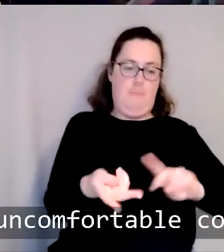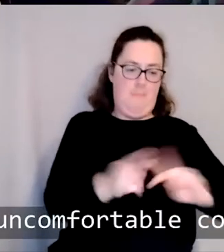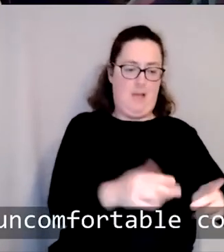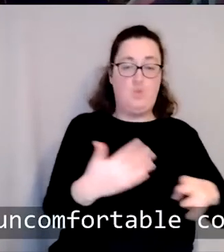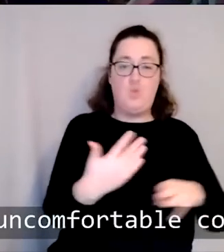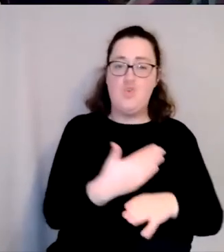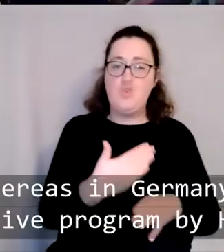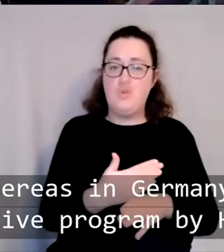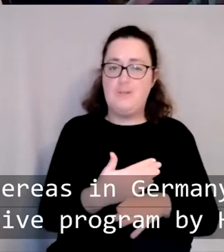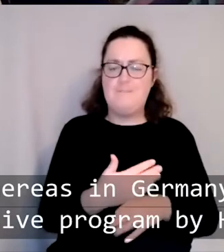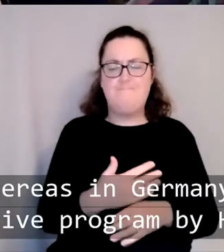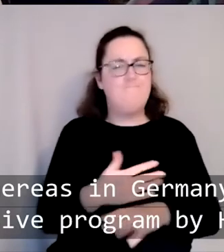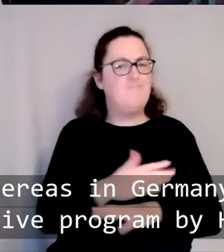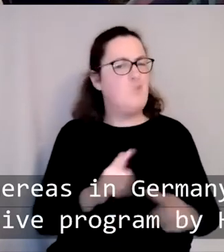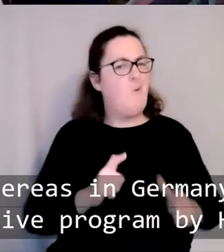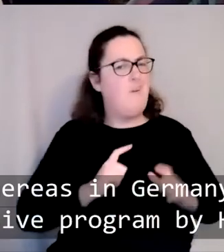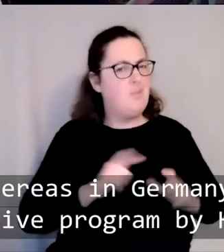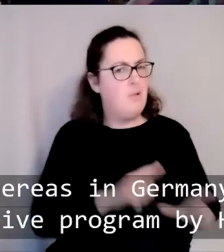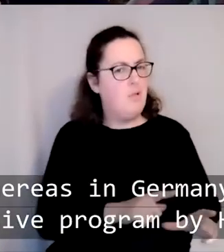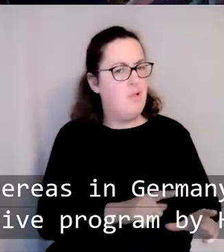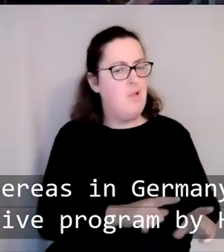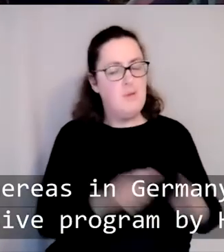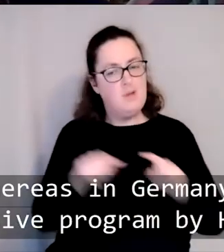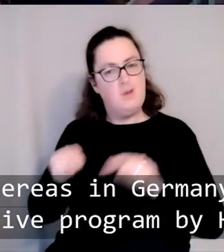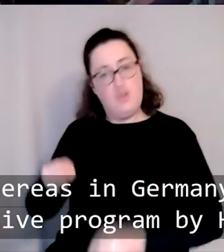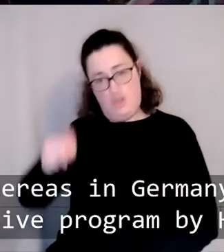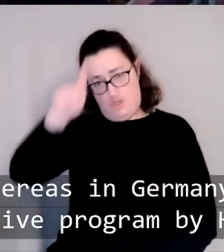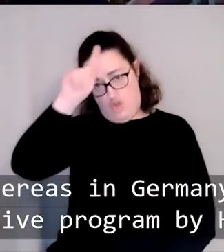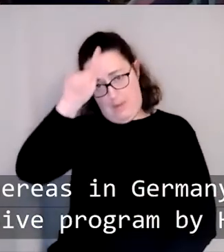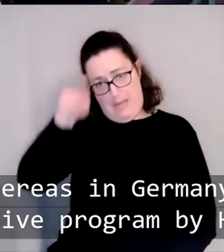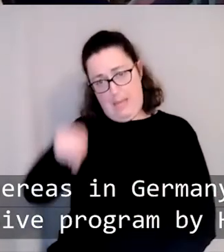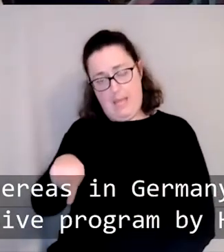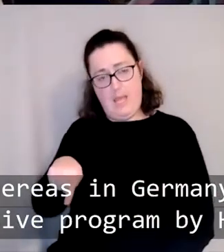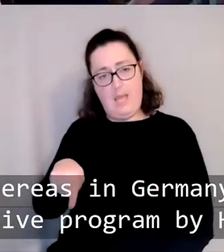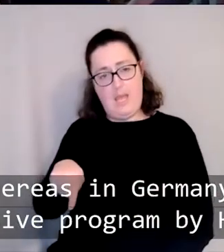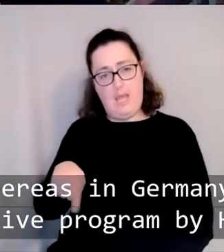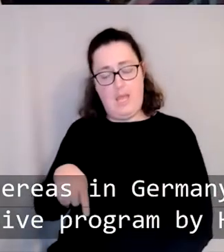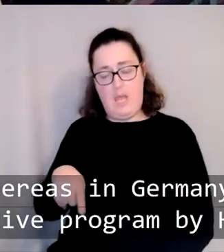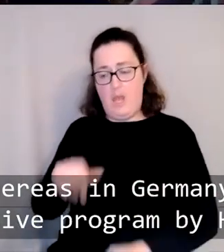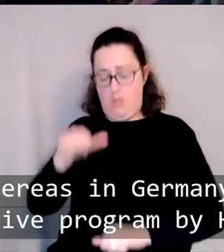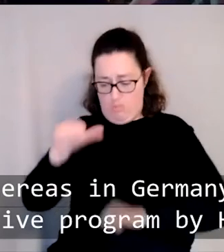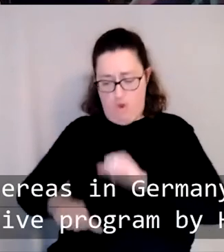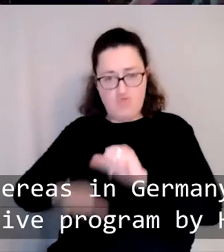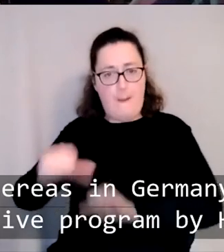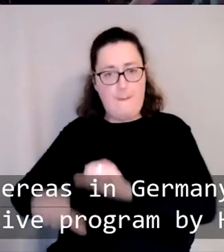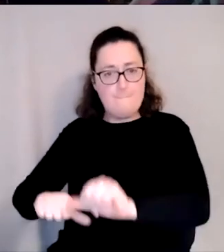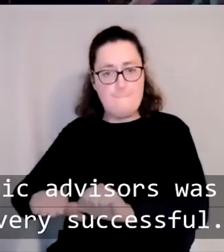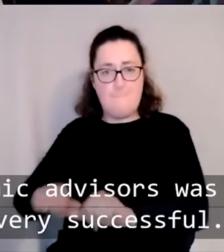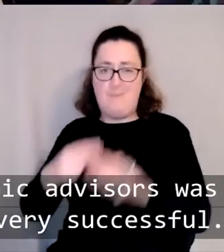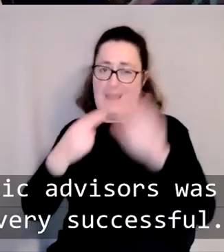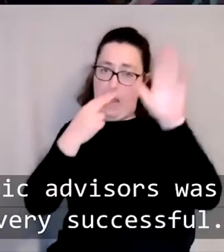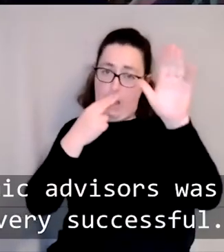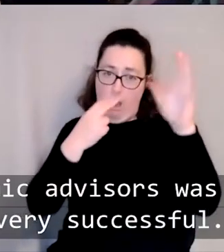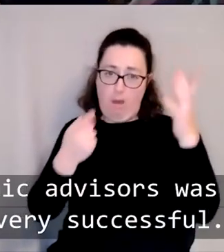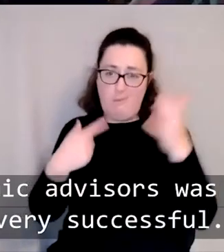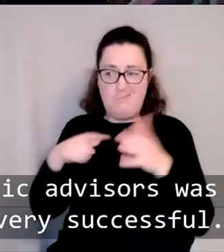uncomfortable conclusion. Whereas in Germany, the sort of massive program by Hitler's